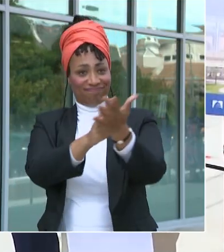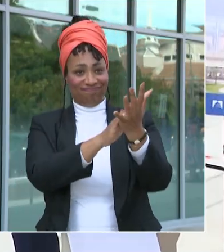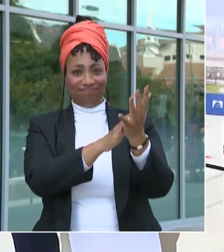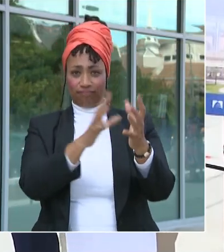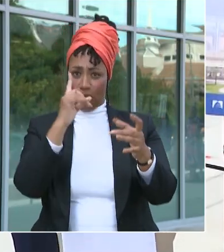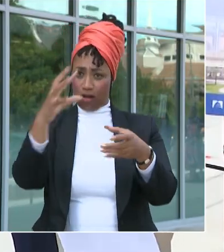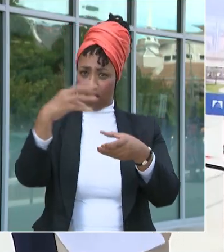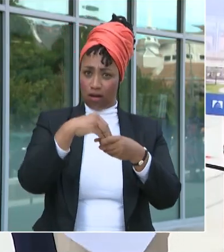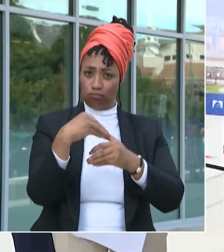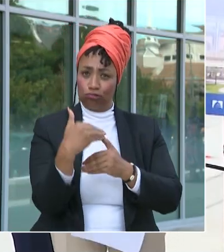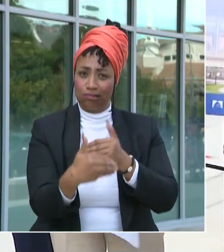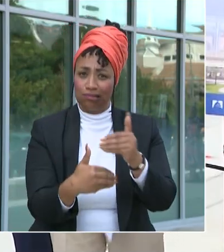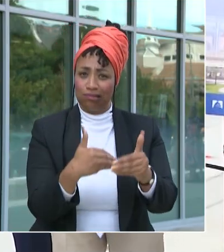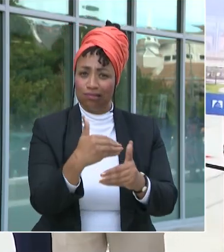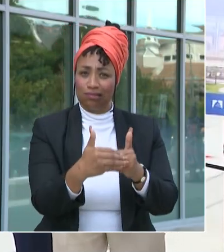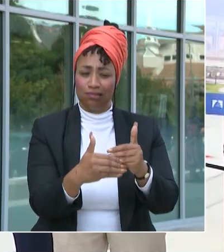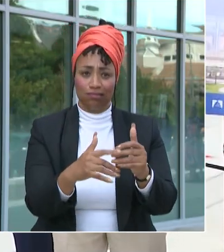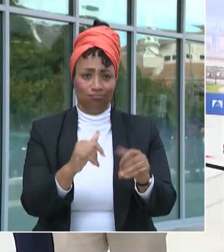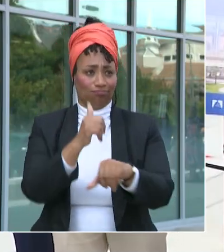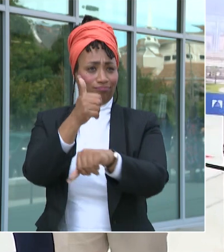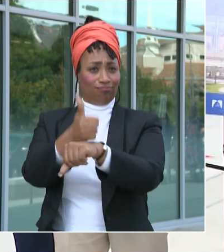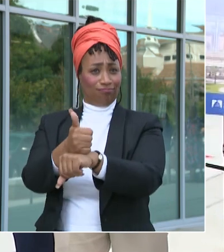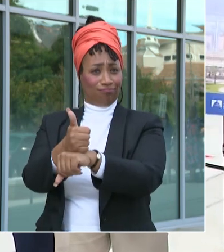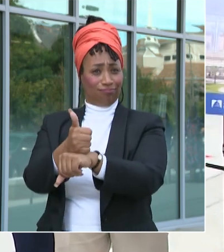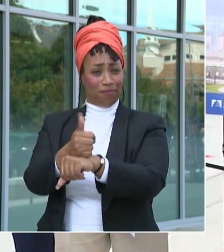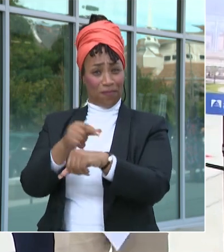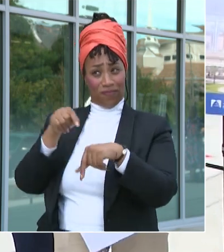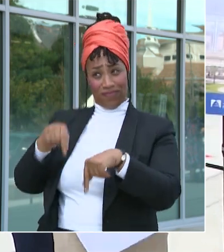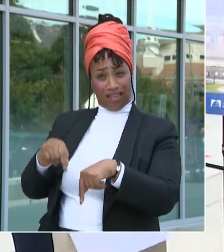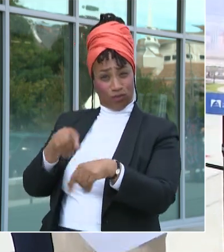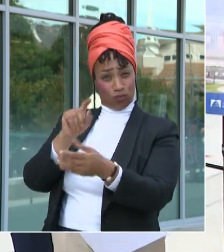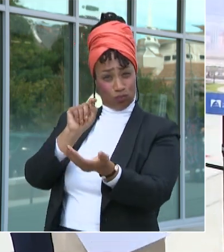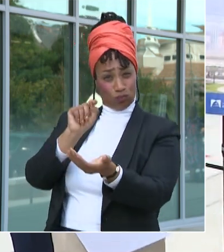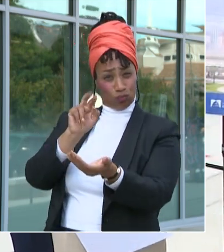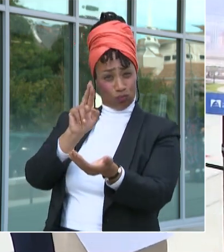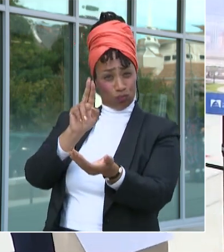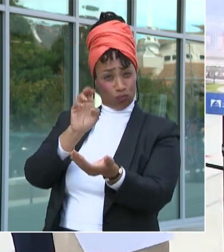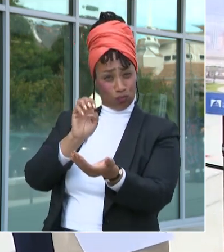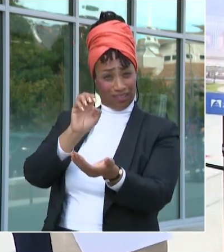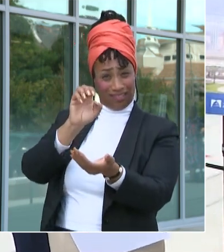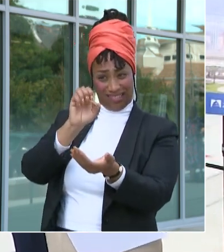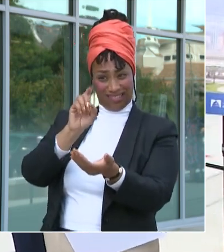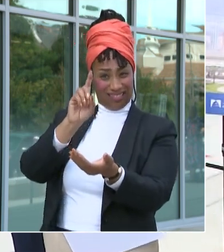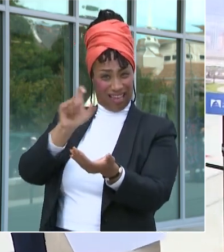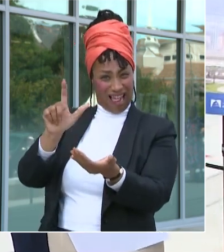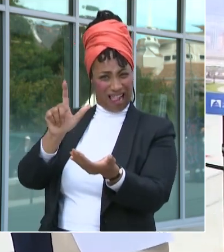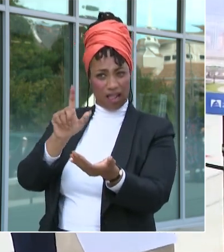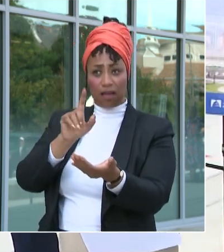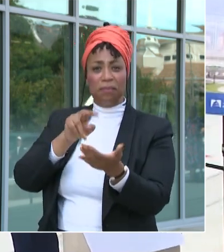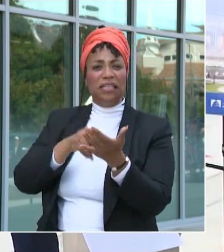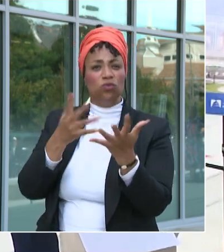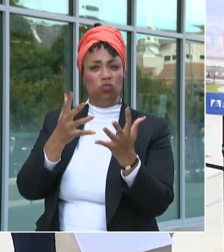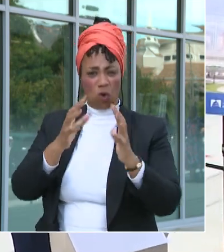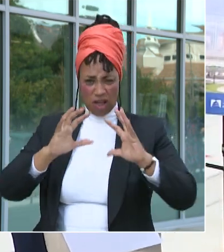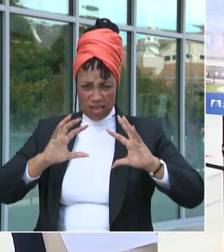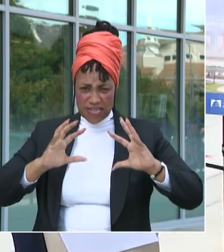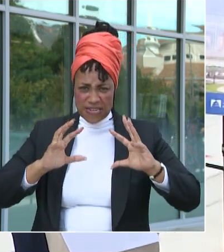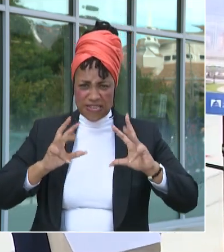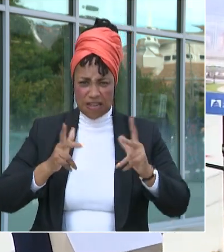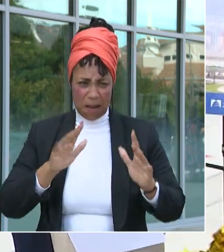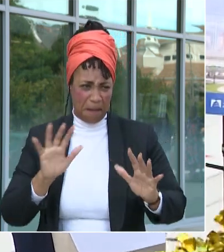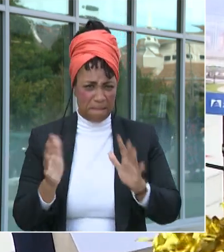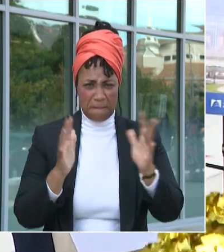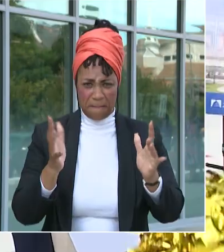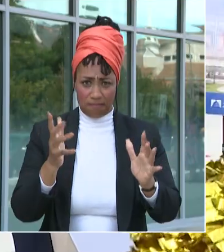bringing Truesdell together for this renovation and making sure that families and kids have been supported during